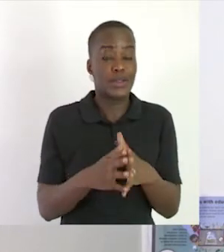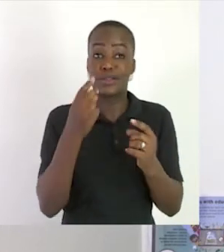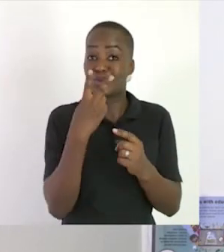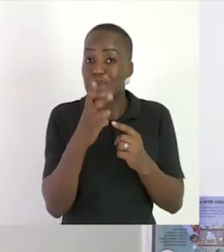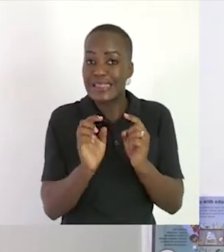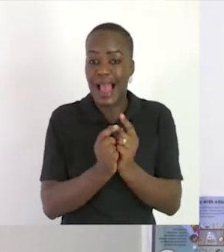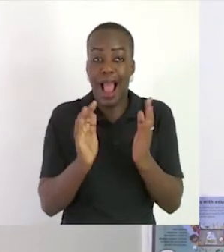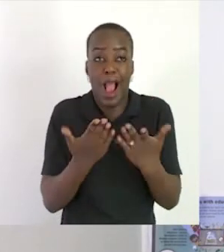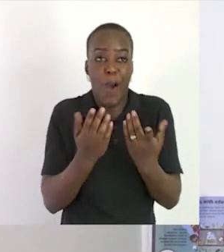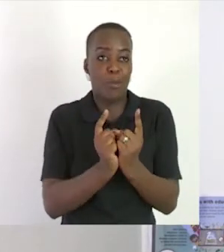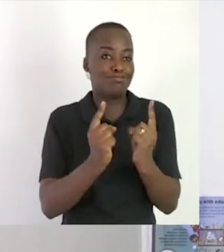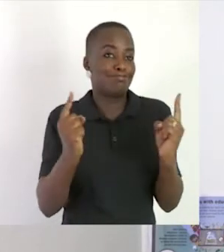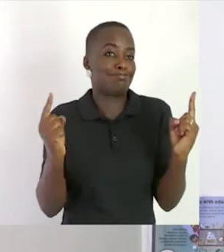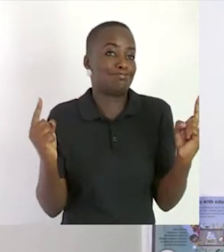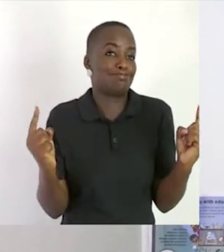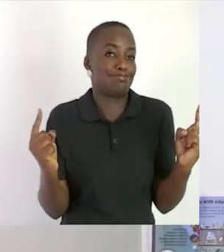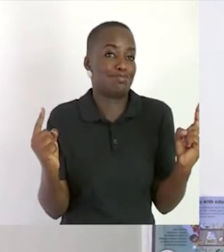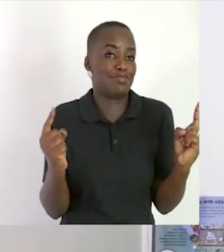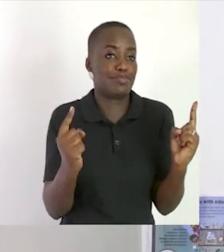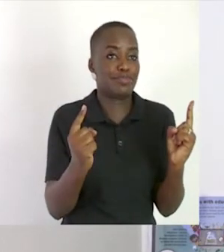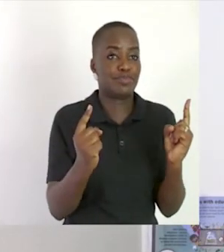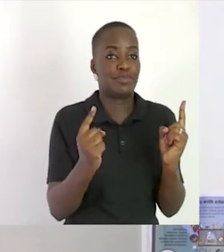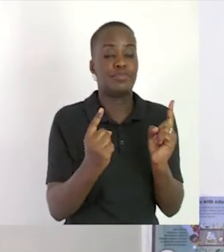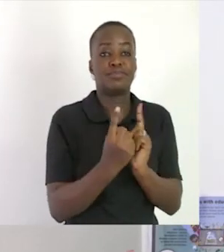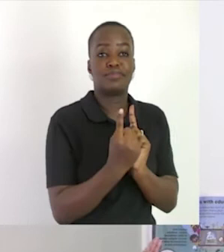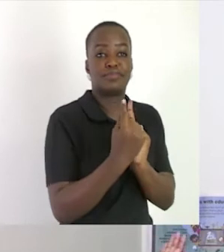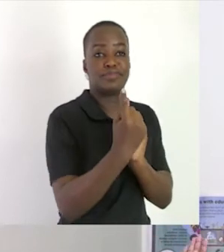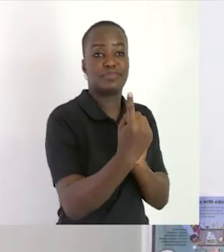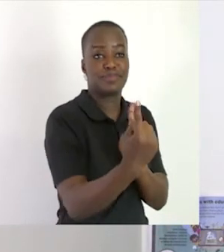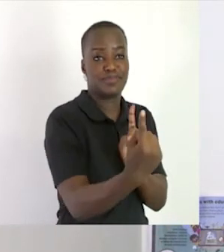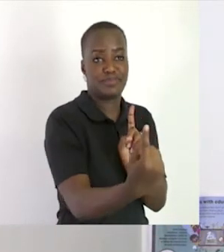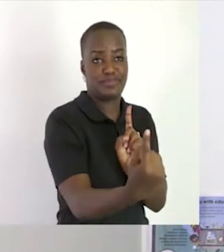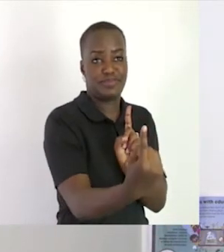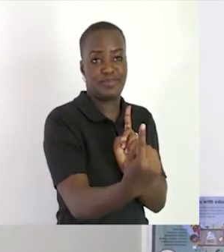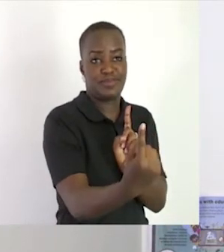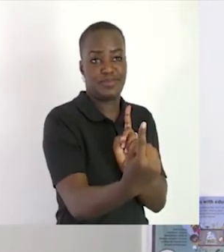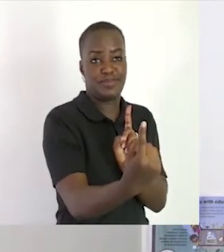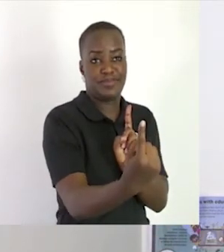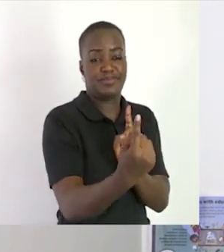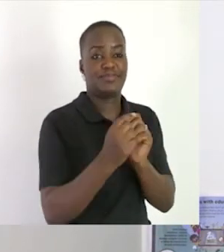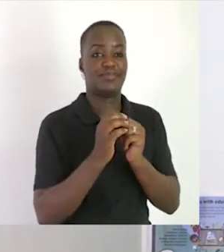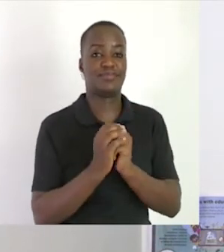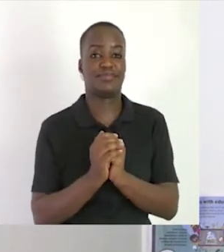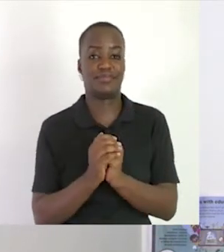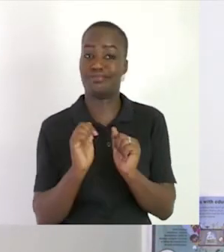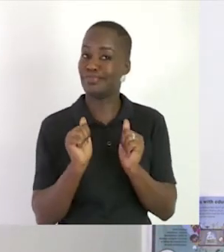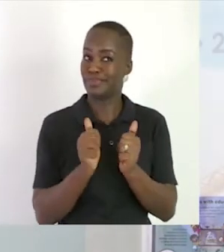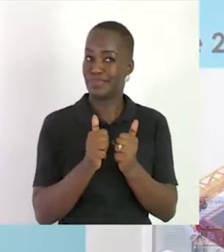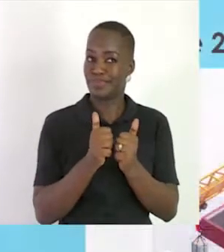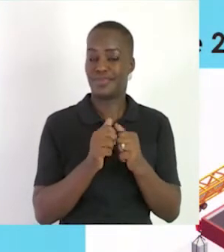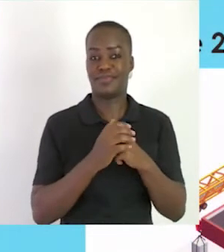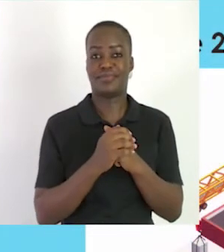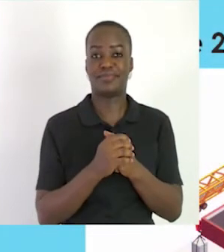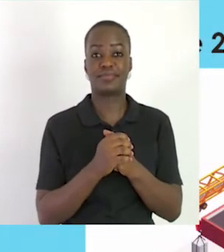your social distancing by pressing your hands out and in front of you. Well